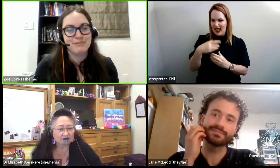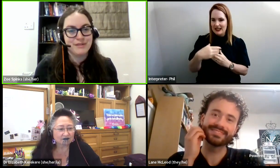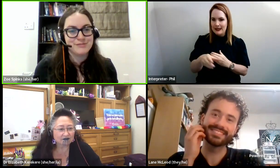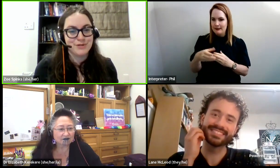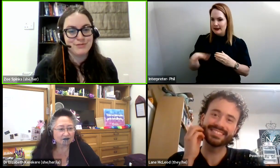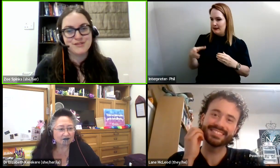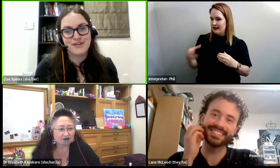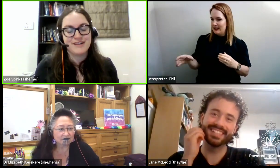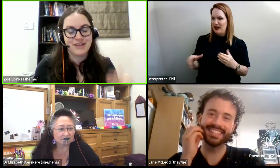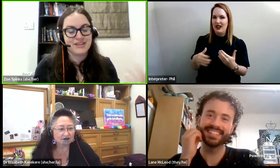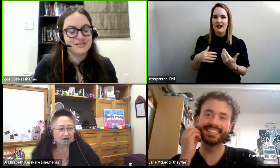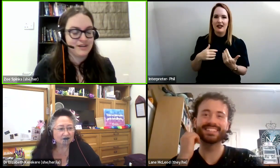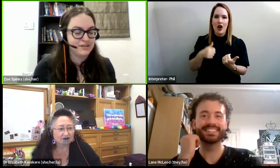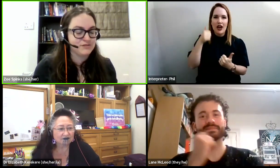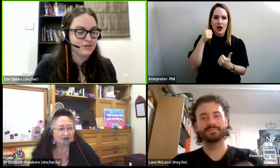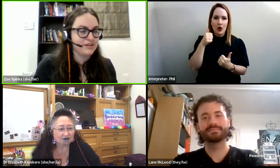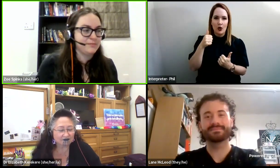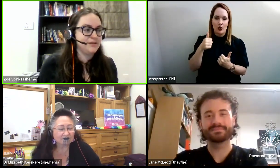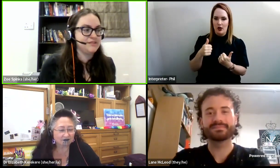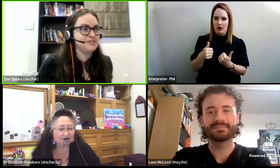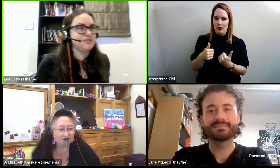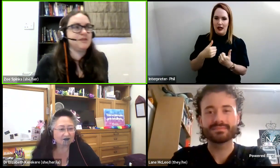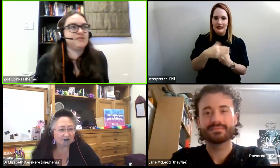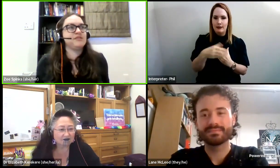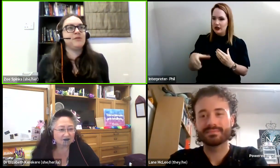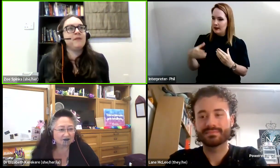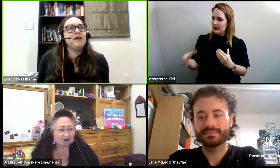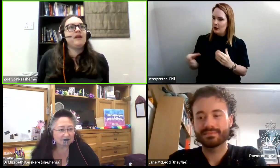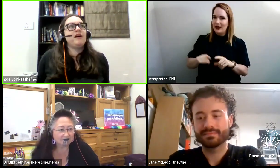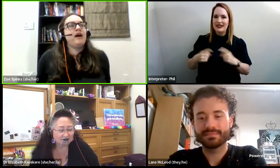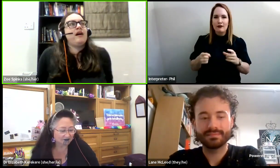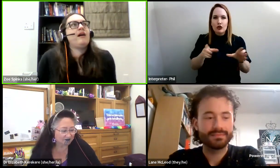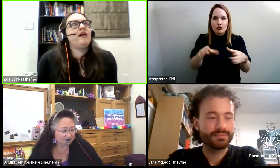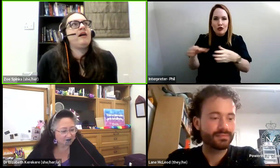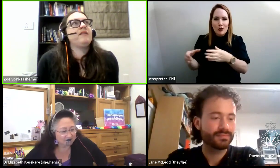is a bit of a buzzword, but I think it's very useful to think about in these situations. So